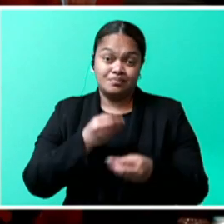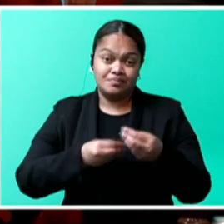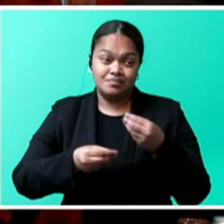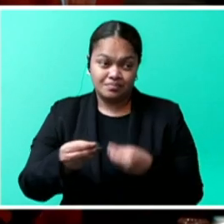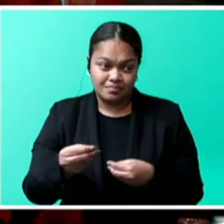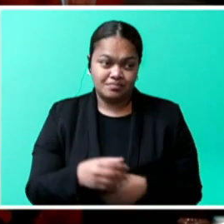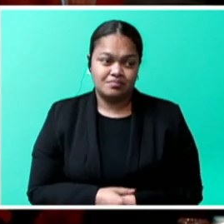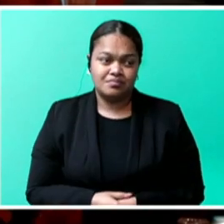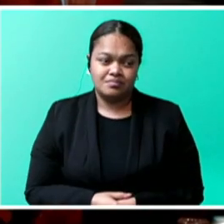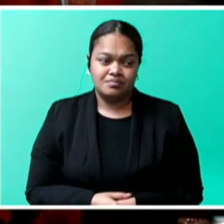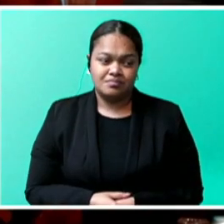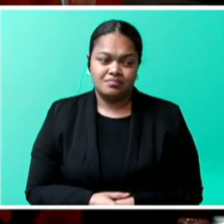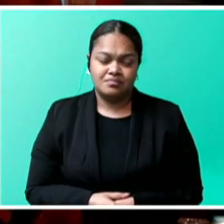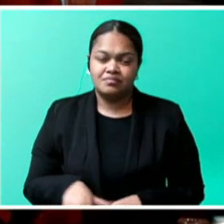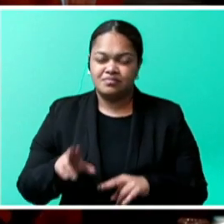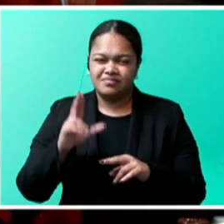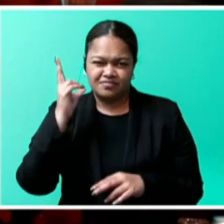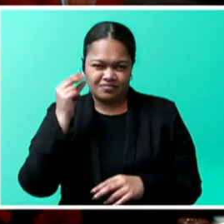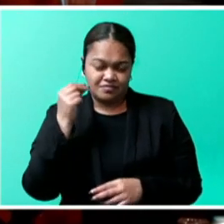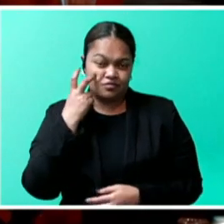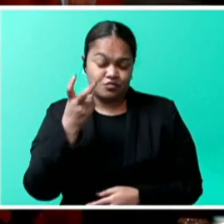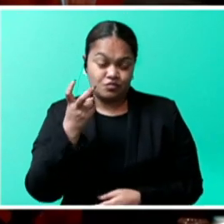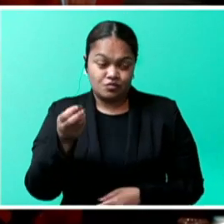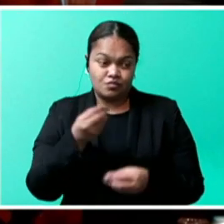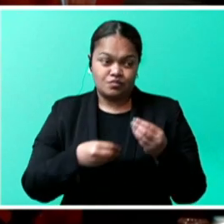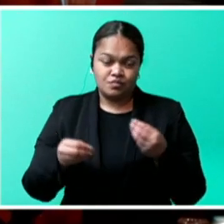national efforts like the Fijian Tourism Exchange.